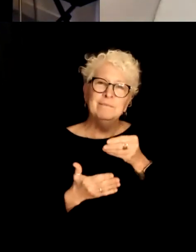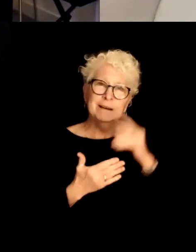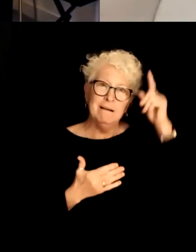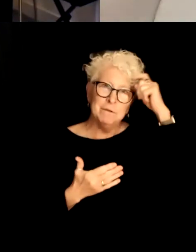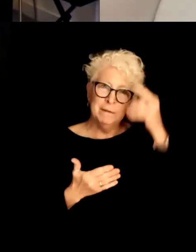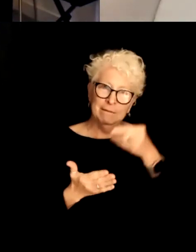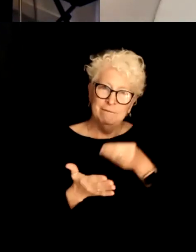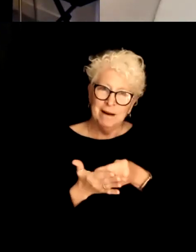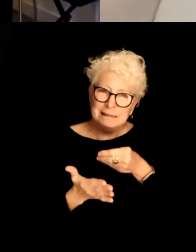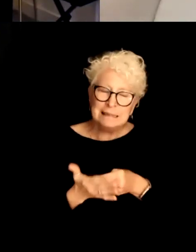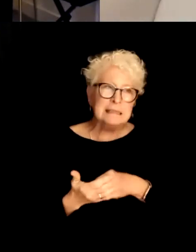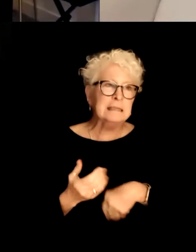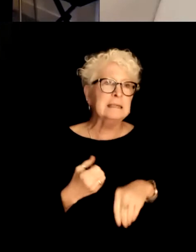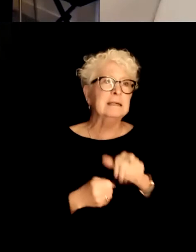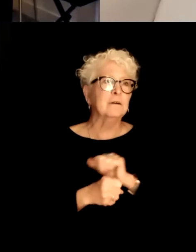And,